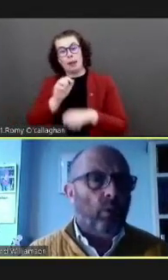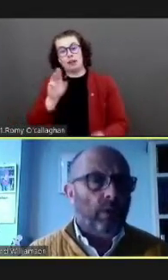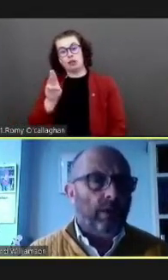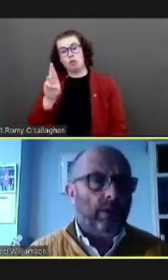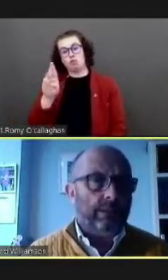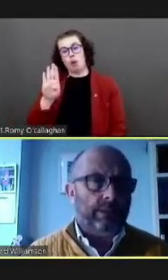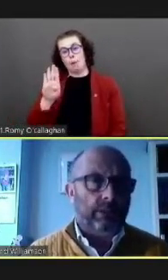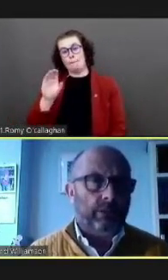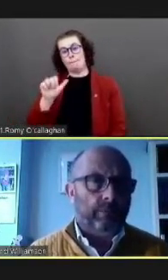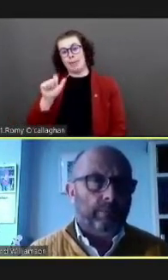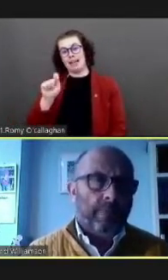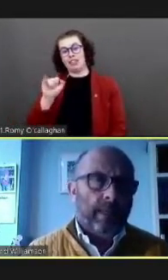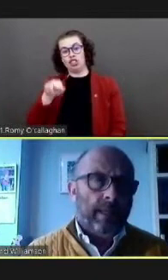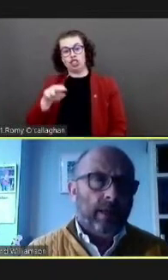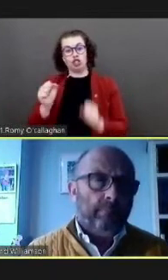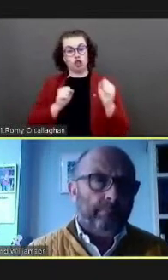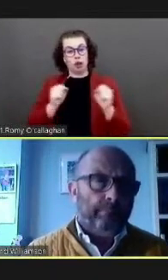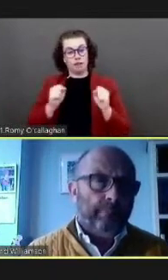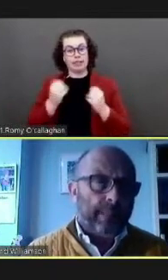and what we're looking to do.